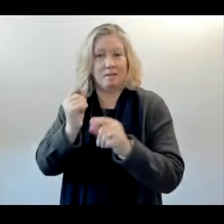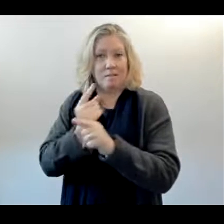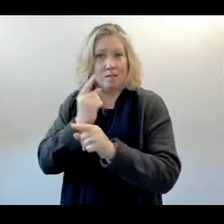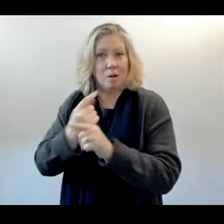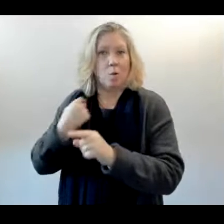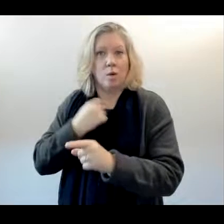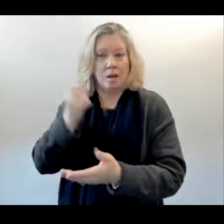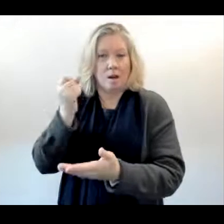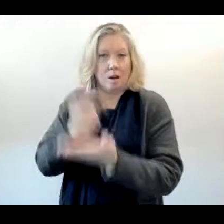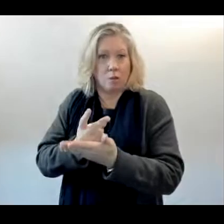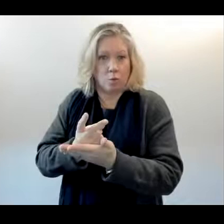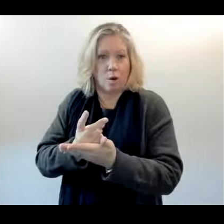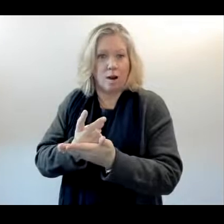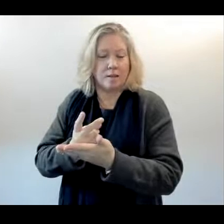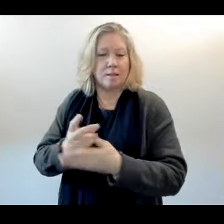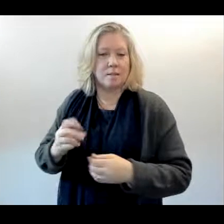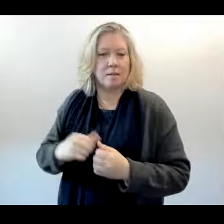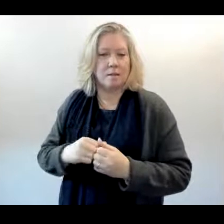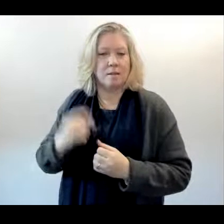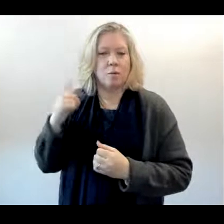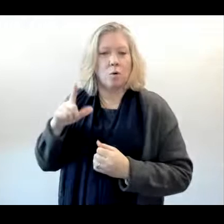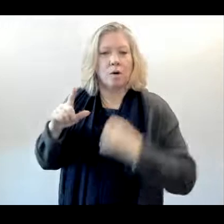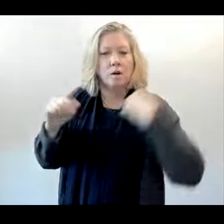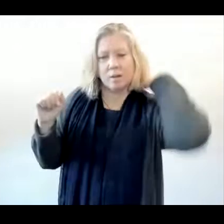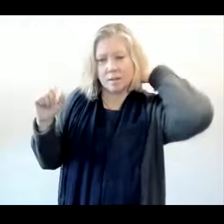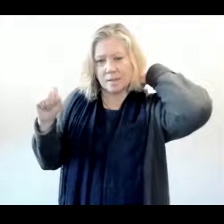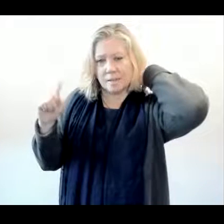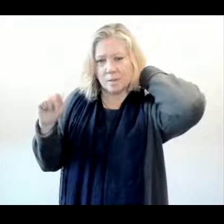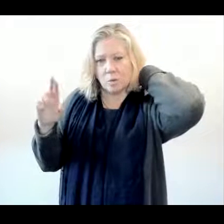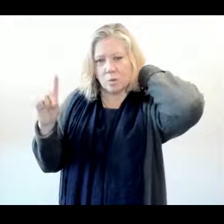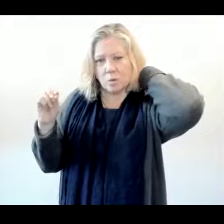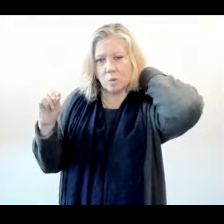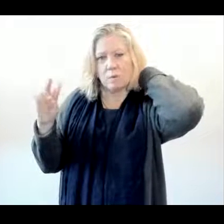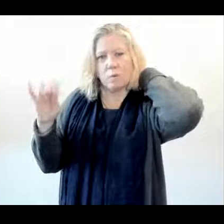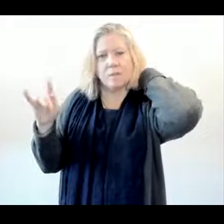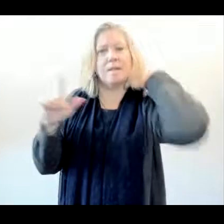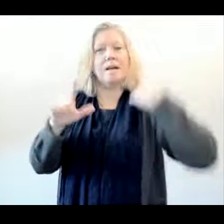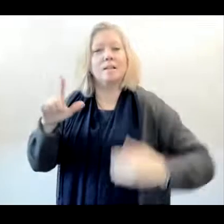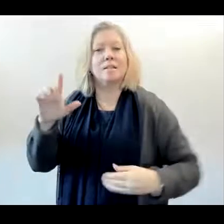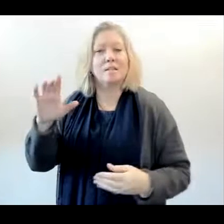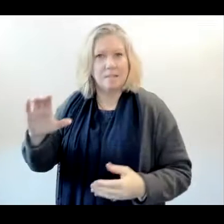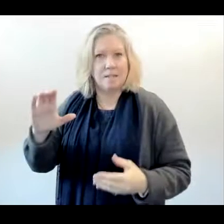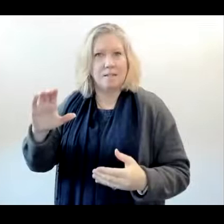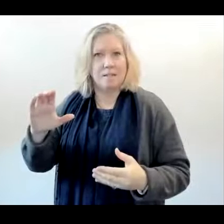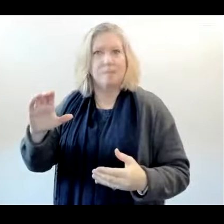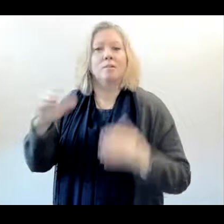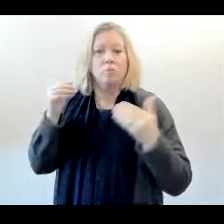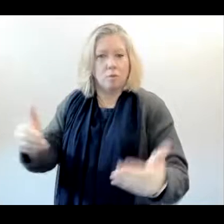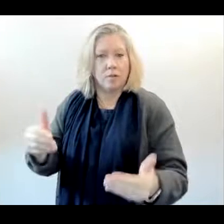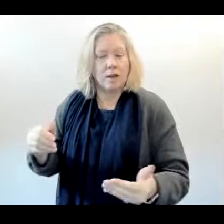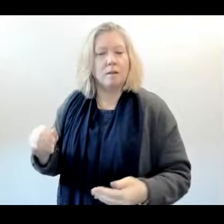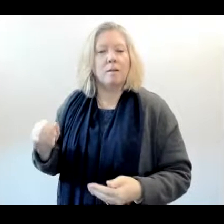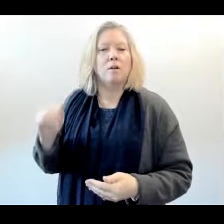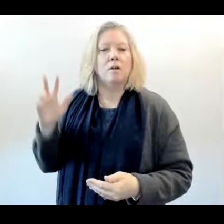authorized Studio Volsi LLC to enter into exclusive negotiations. The total project cost is estimated at $3.38